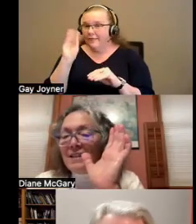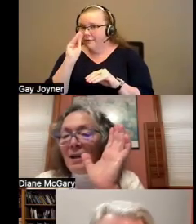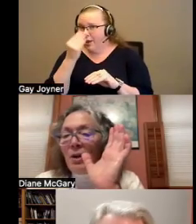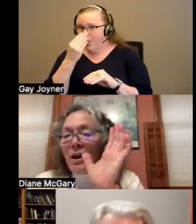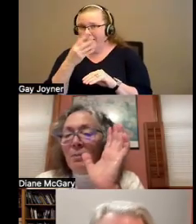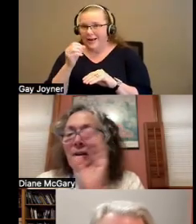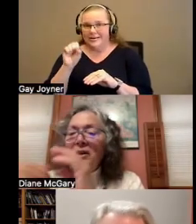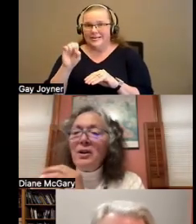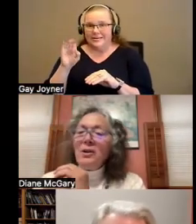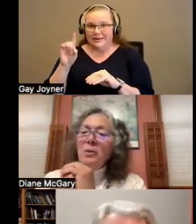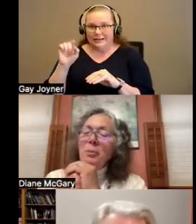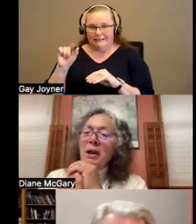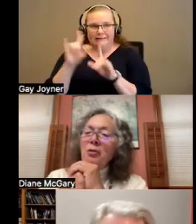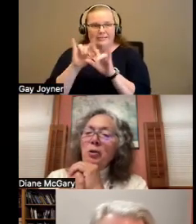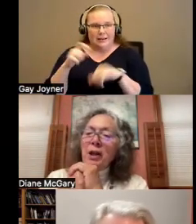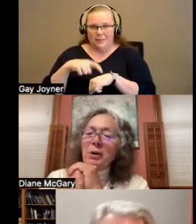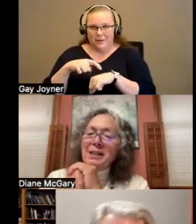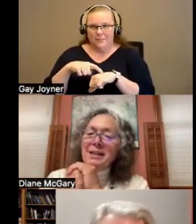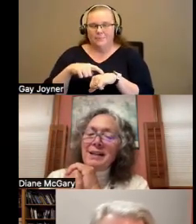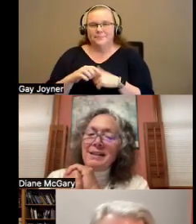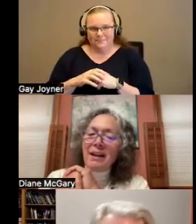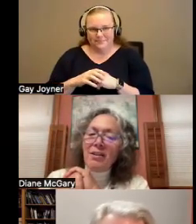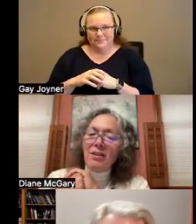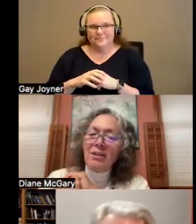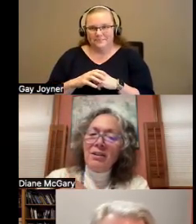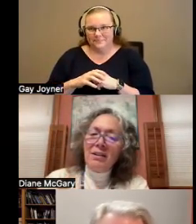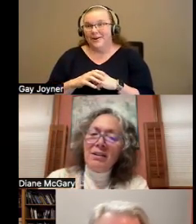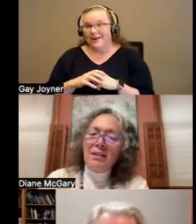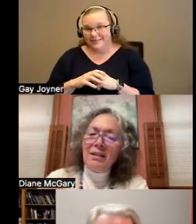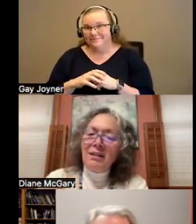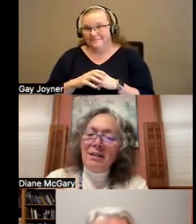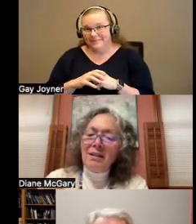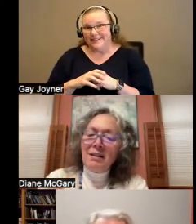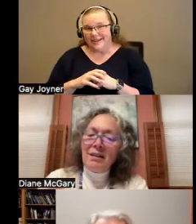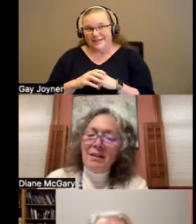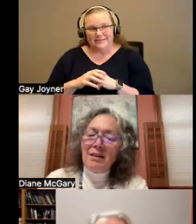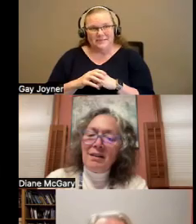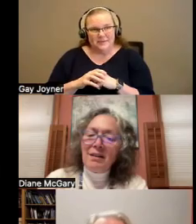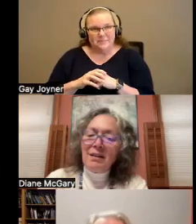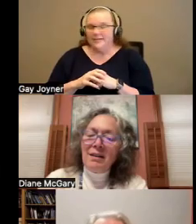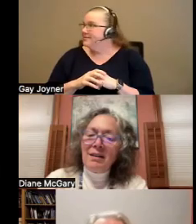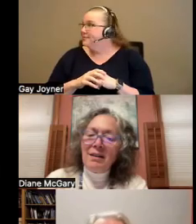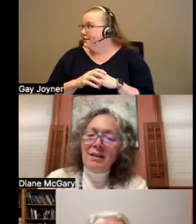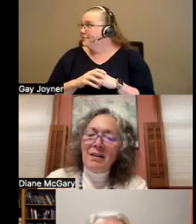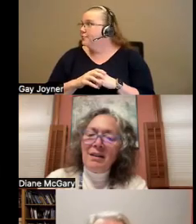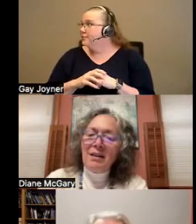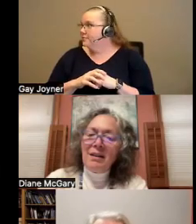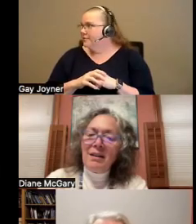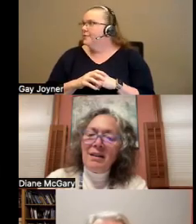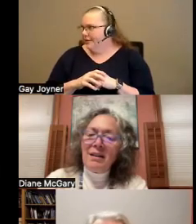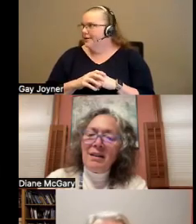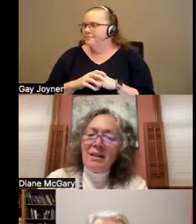seeding at the same time. What a metaphor, flowers and seeds together. Right. exactly. But it's a